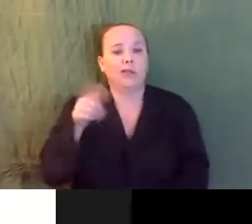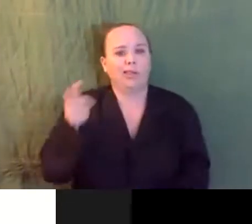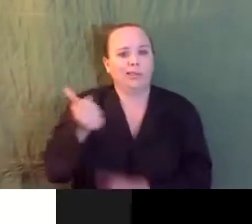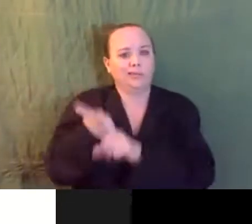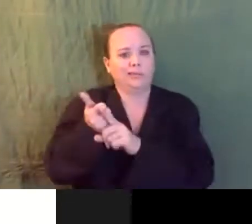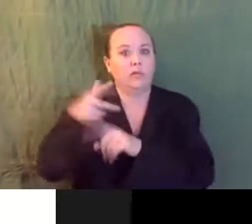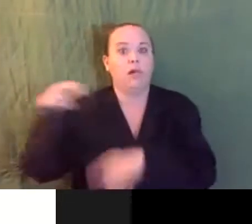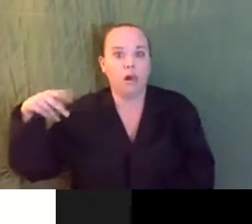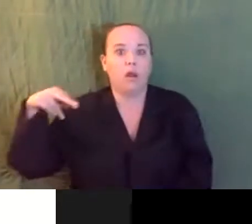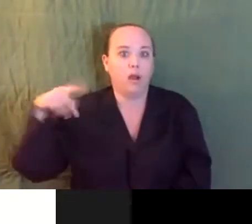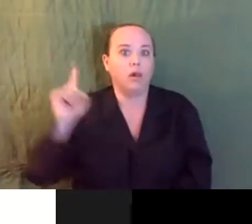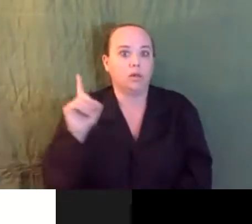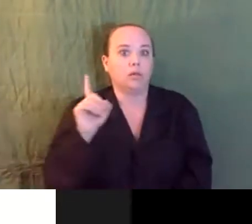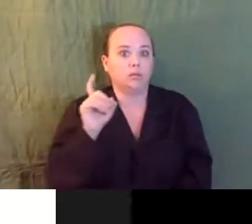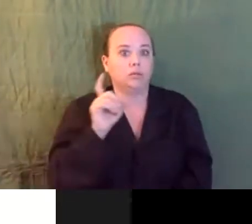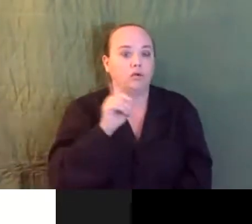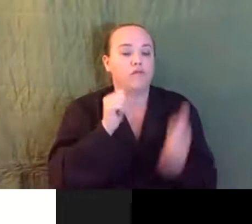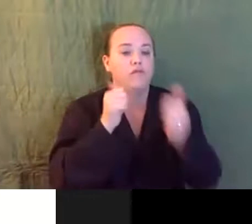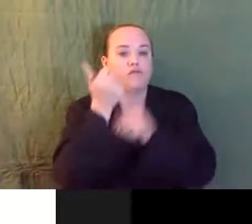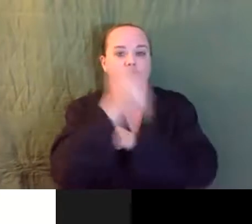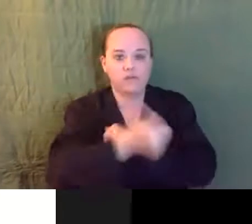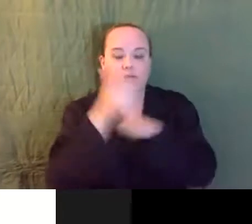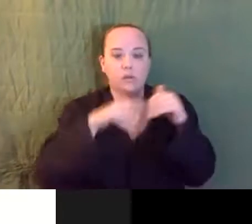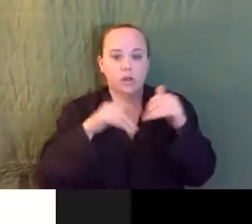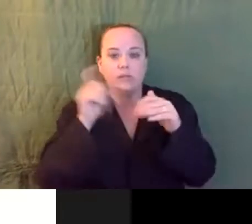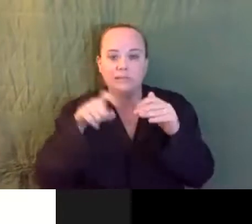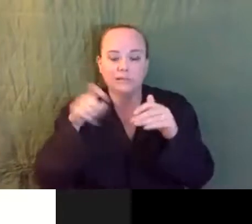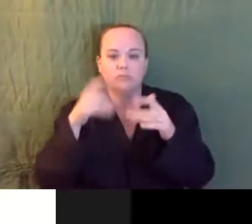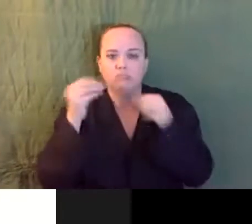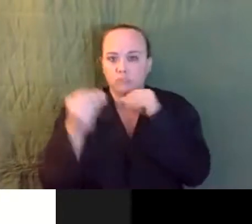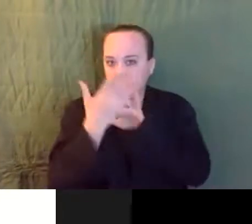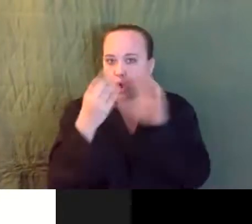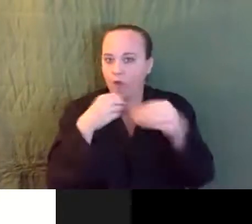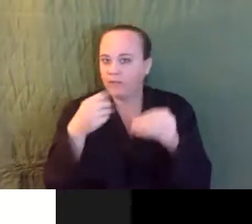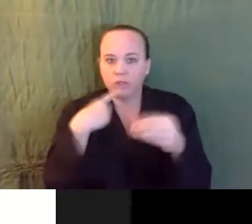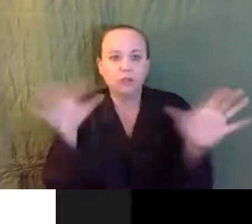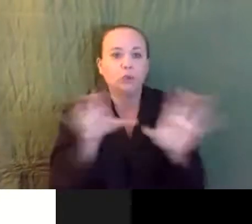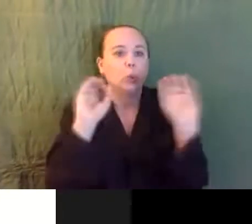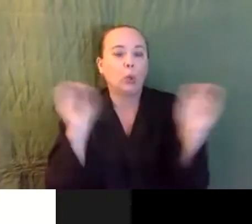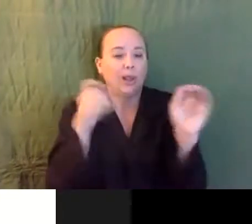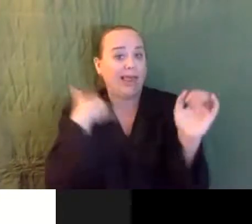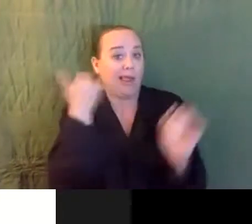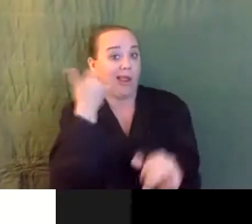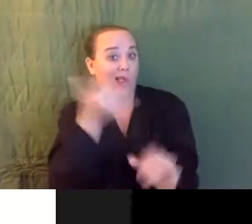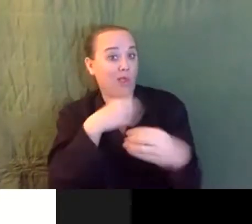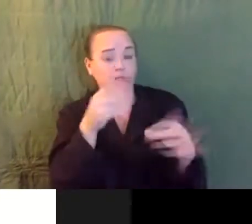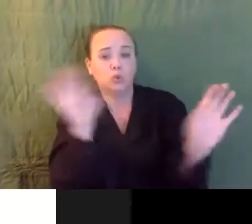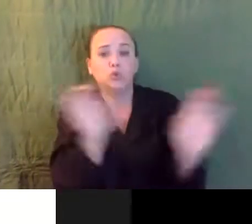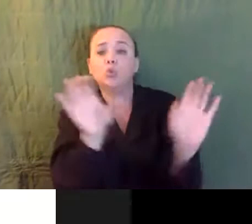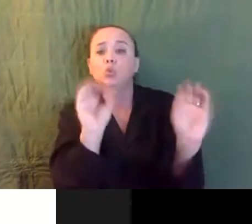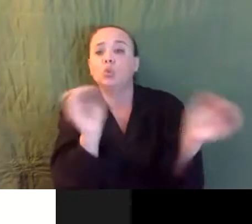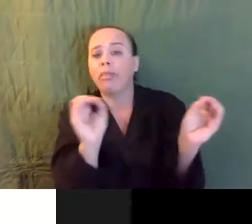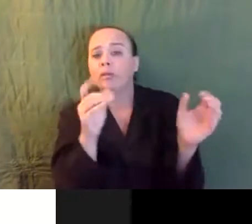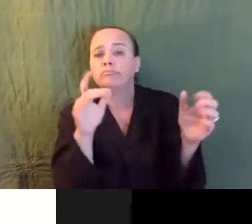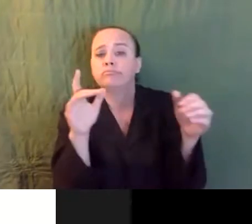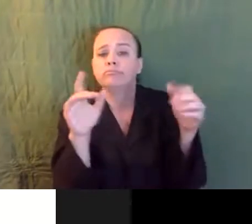walk a lot further than they need to, and they brought it up with the office. They didn't do anything about it. I called the office. They didn't do anything about it.